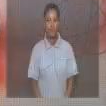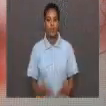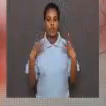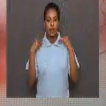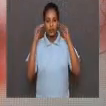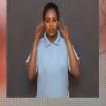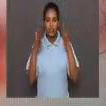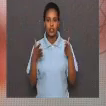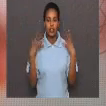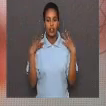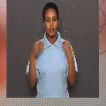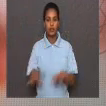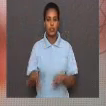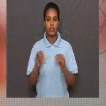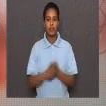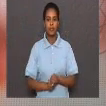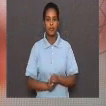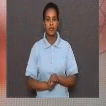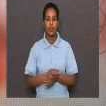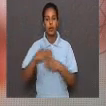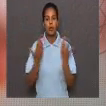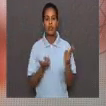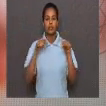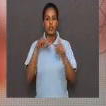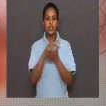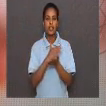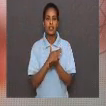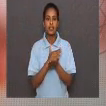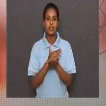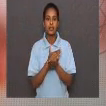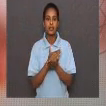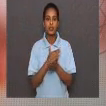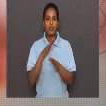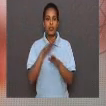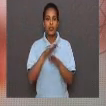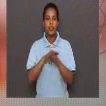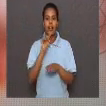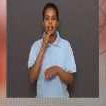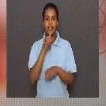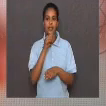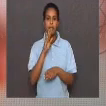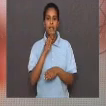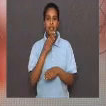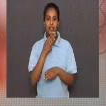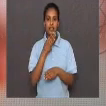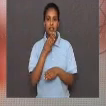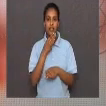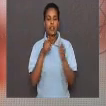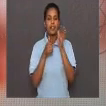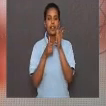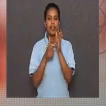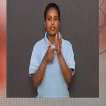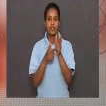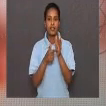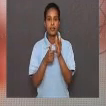Hello, teacher. Hello, students. Welcome to today's lesson on acid-base